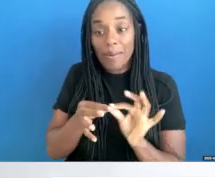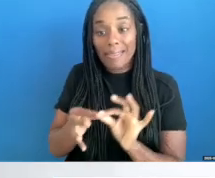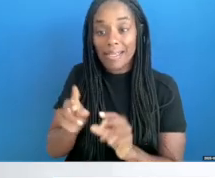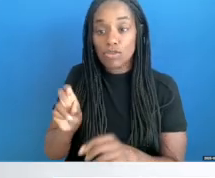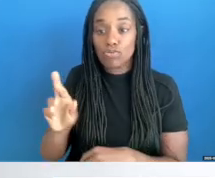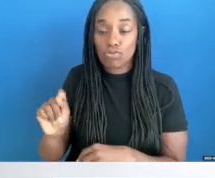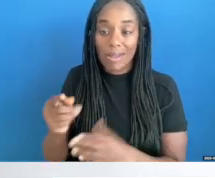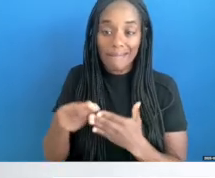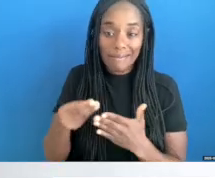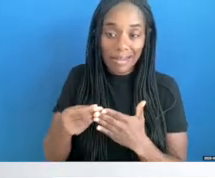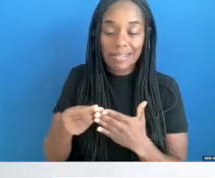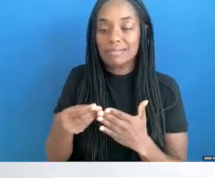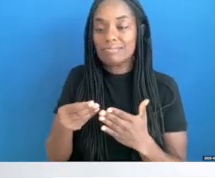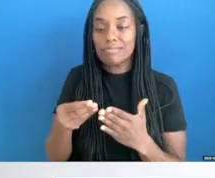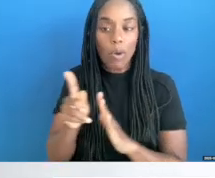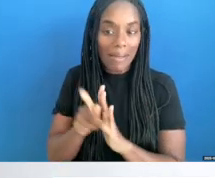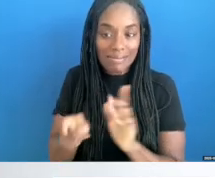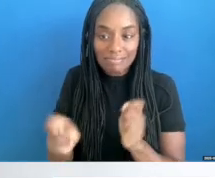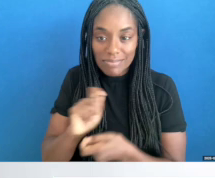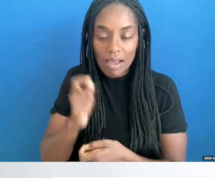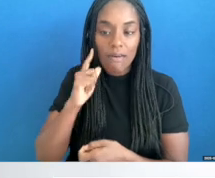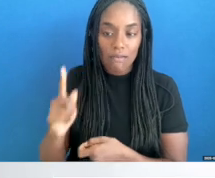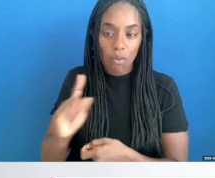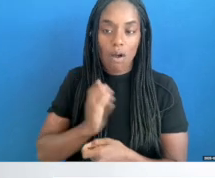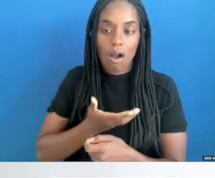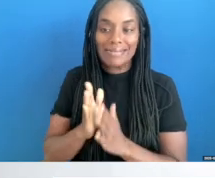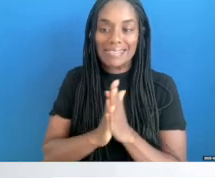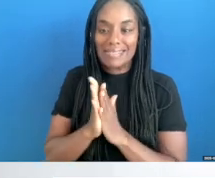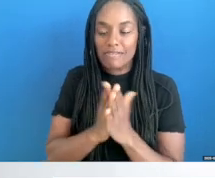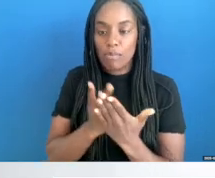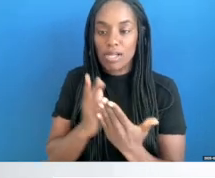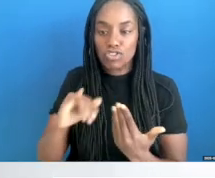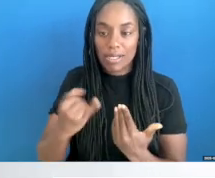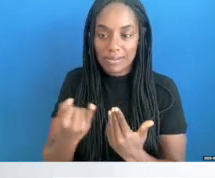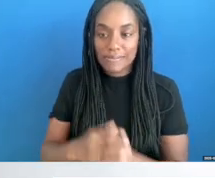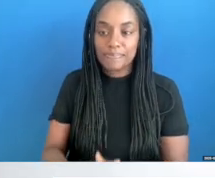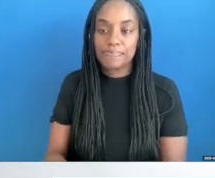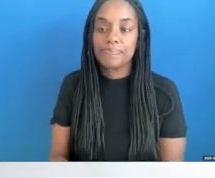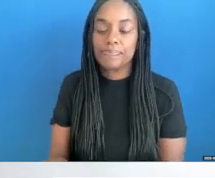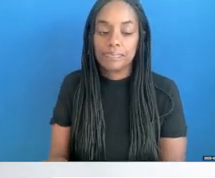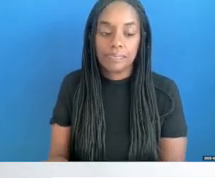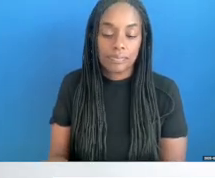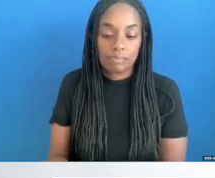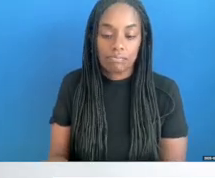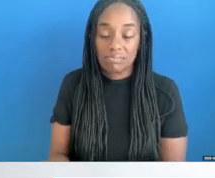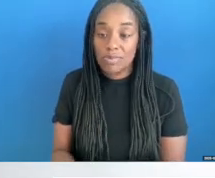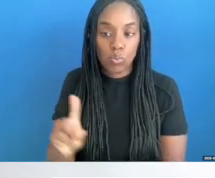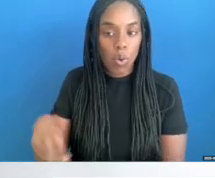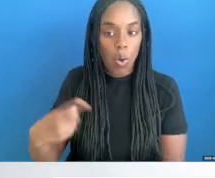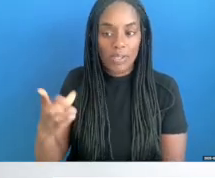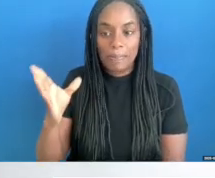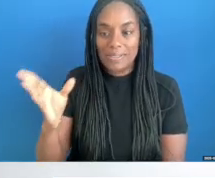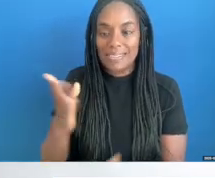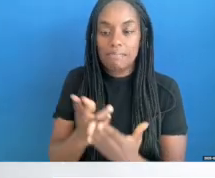and/or policy changes for some of our incentive projects. Please note that we'll only present on projects